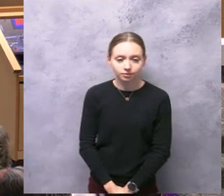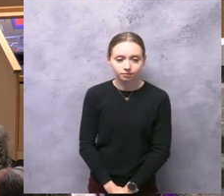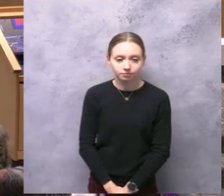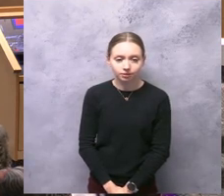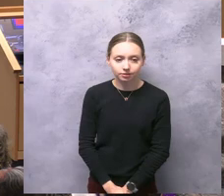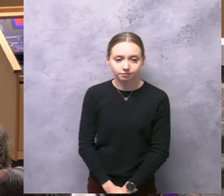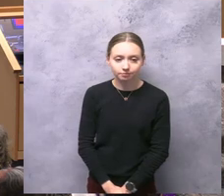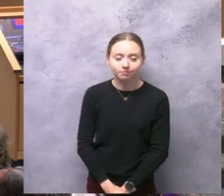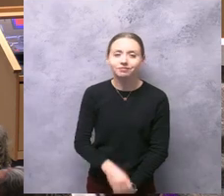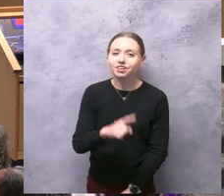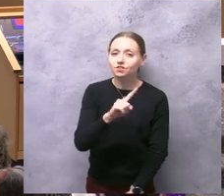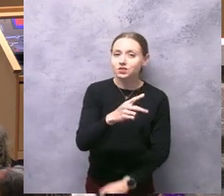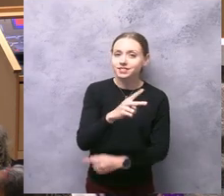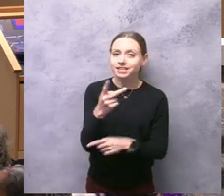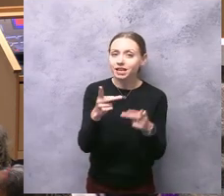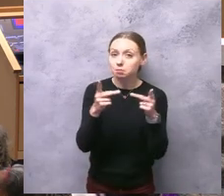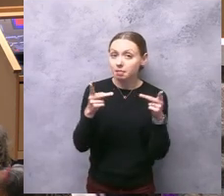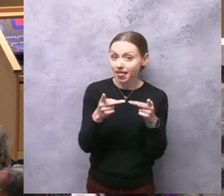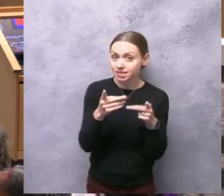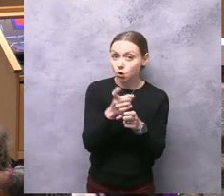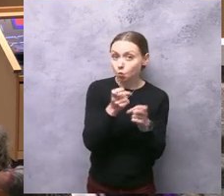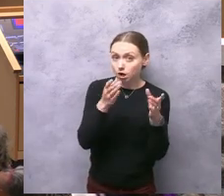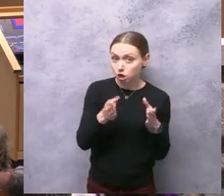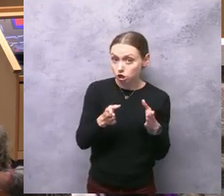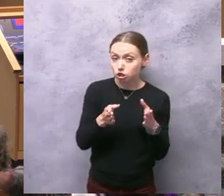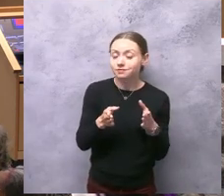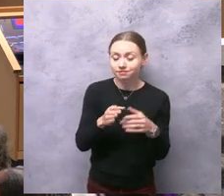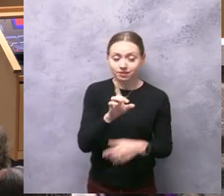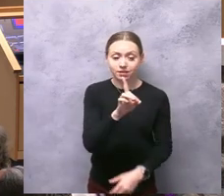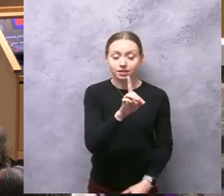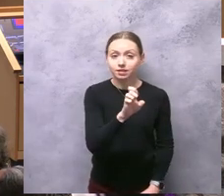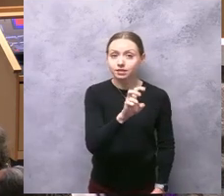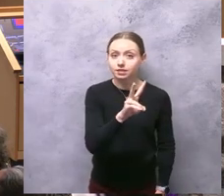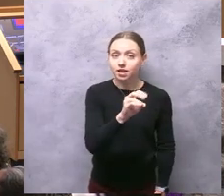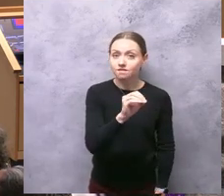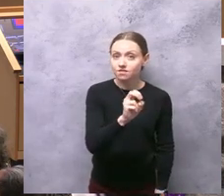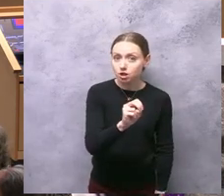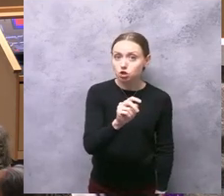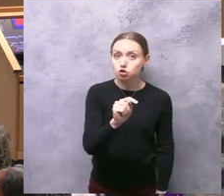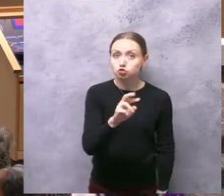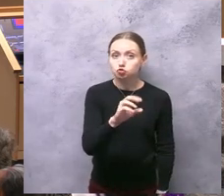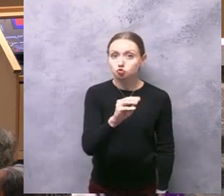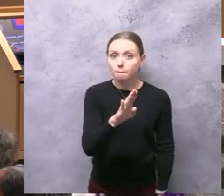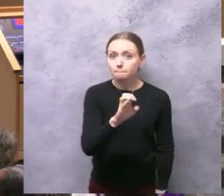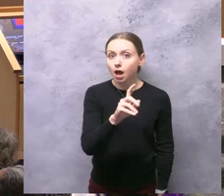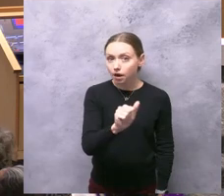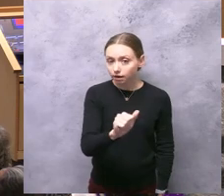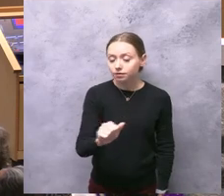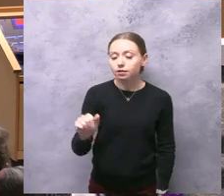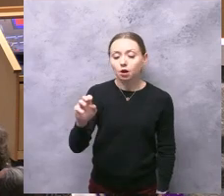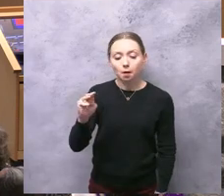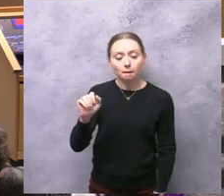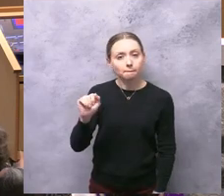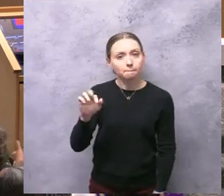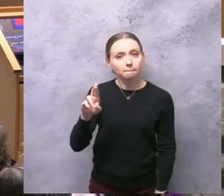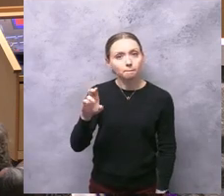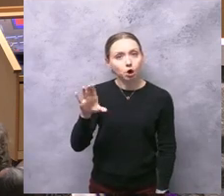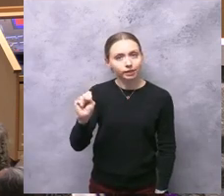The first and second place winners are Devin Trombetta and Marcus Robinson.